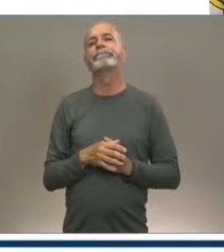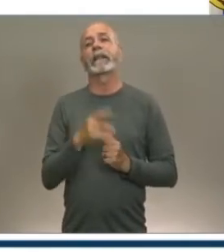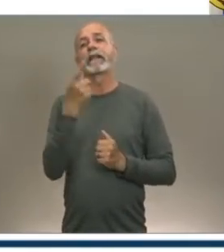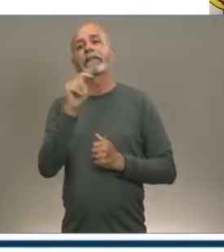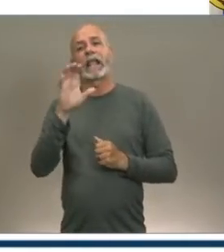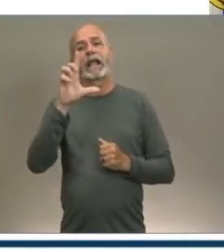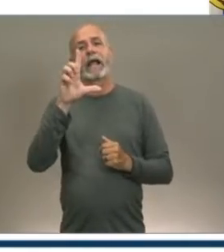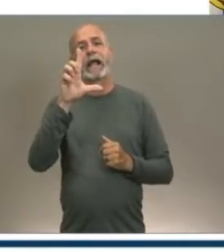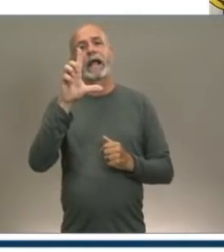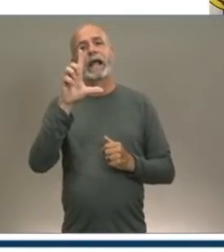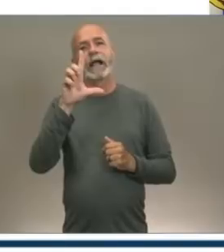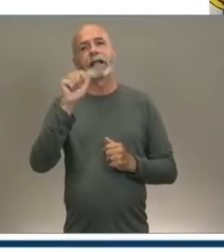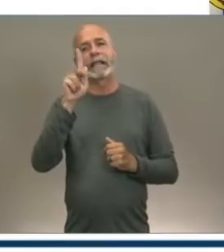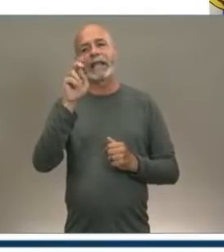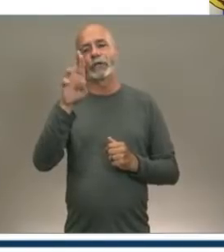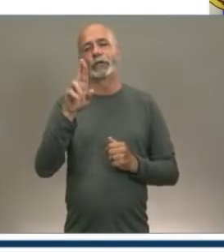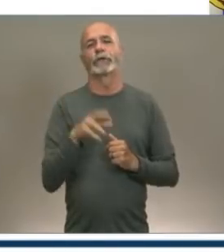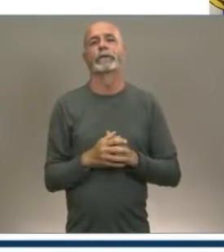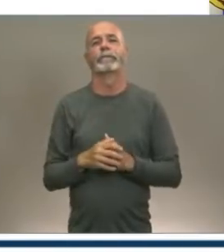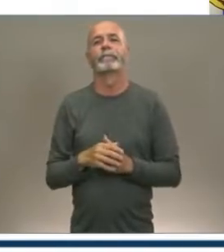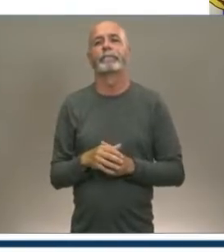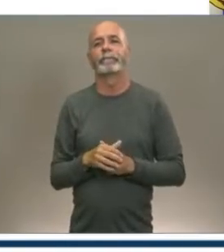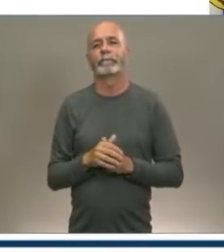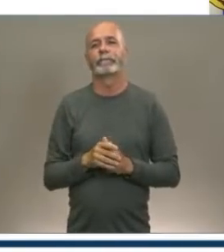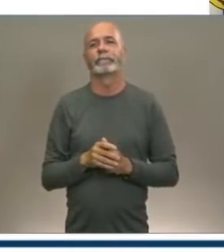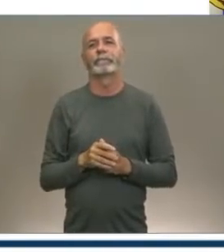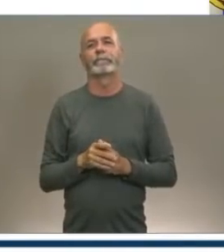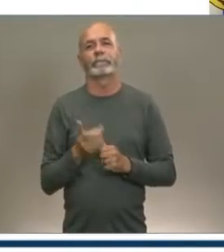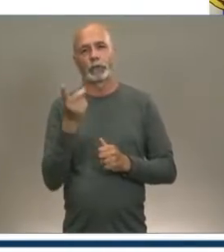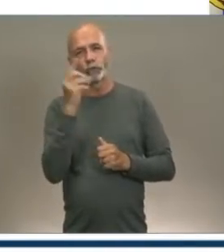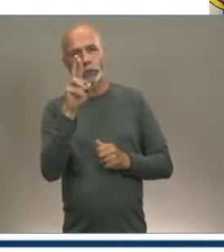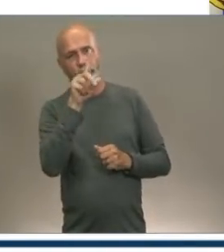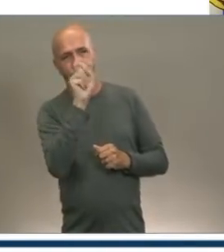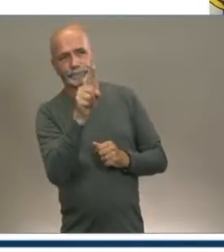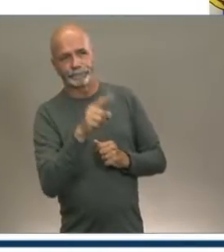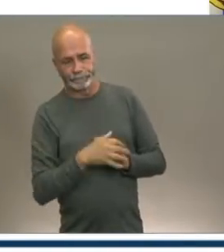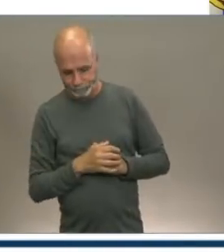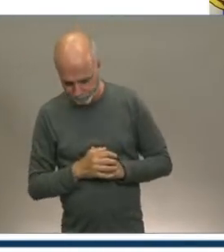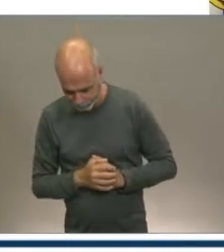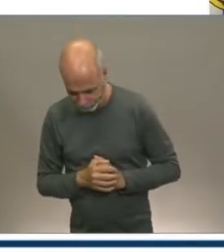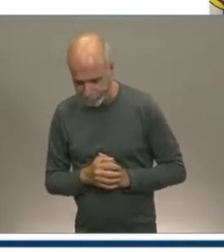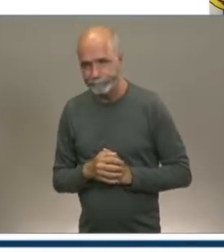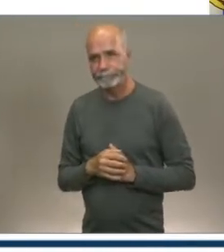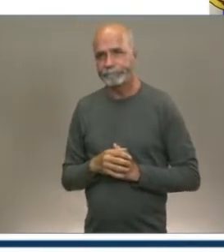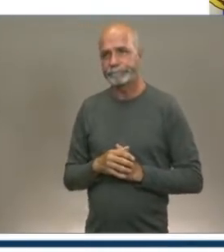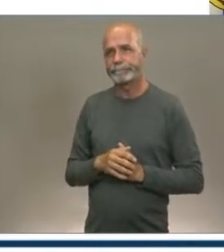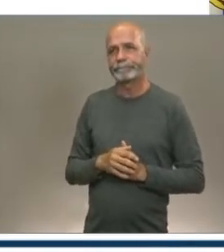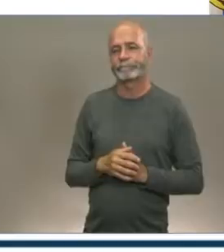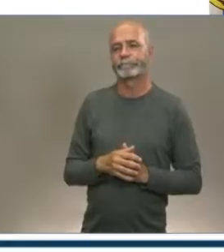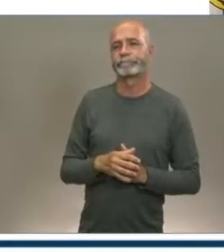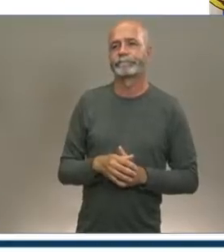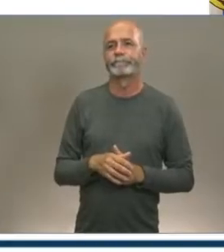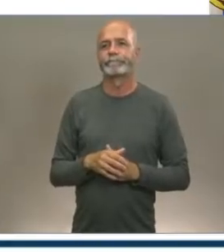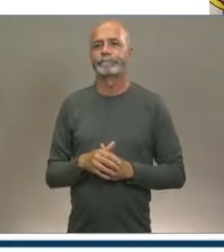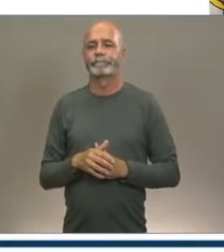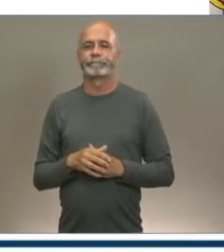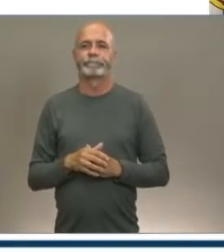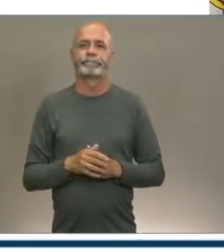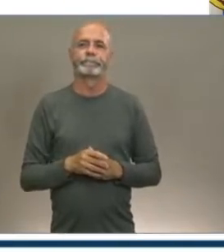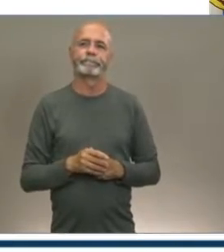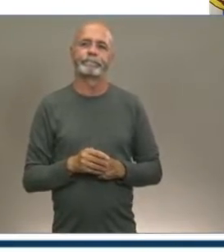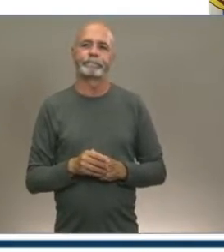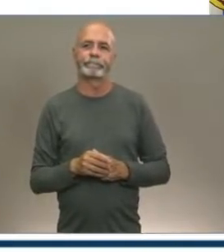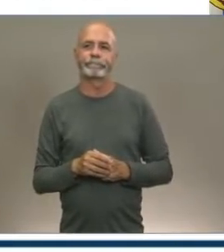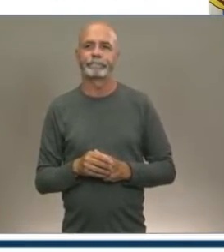Hi, this question is for Dr. Strang. What would have to happen to concern you in New Brunswick and our